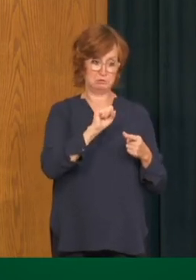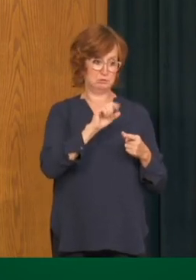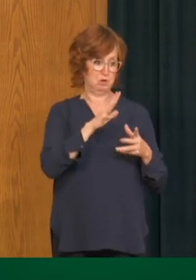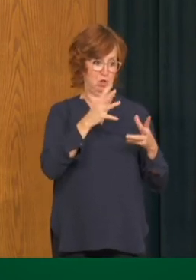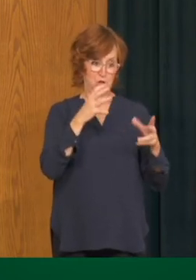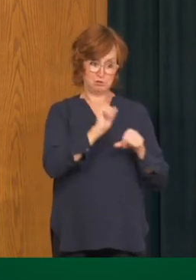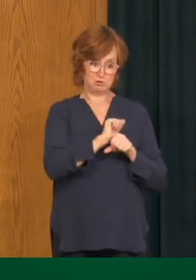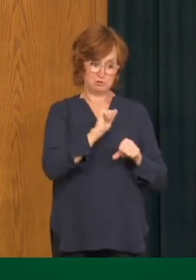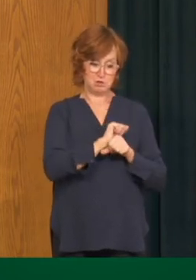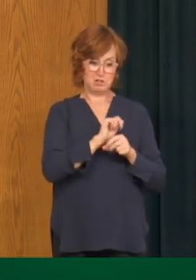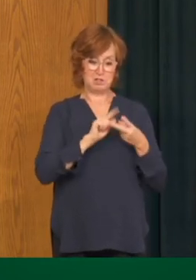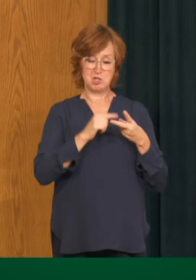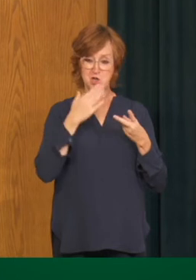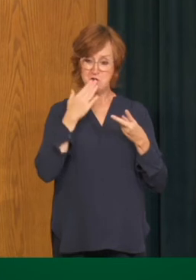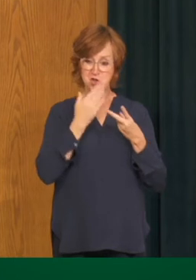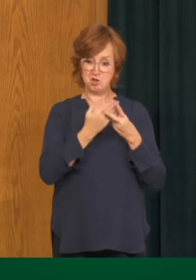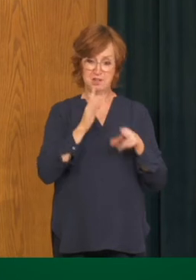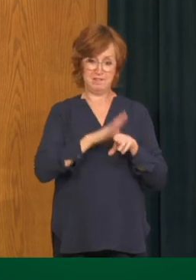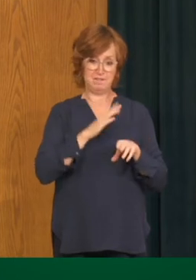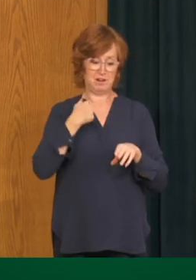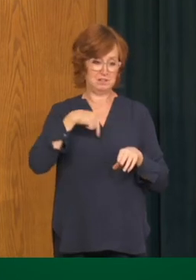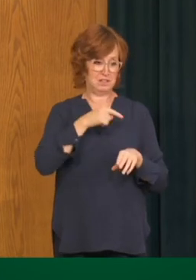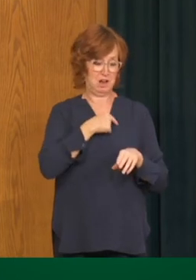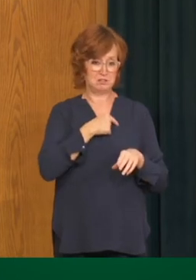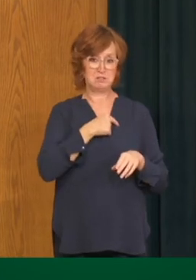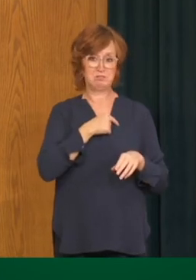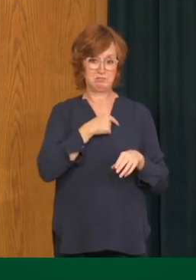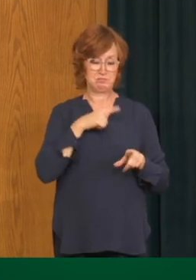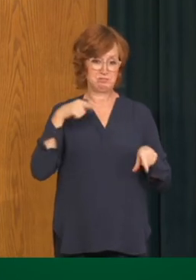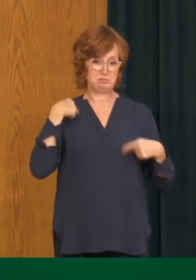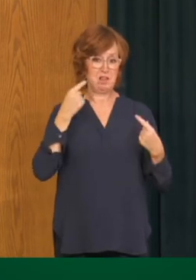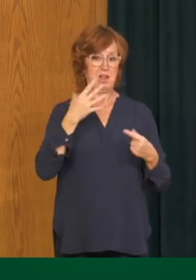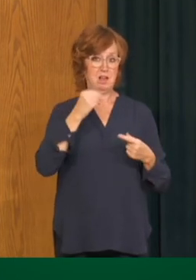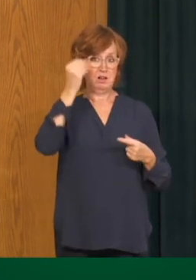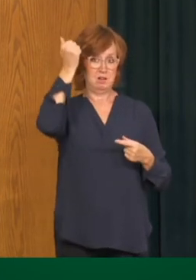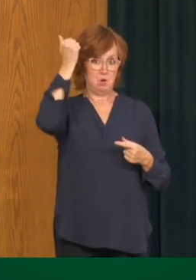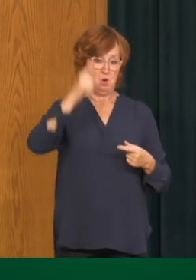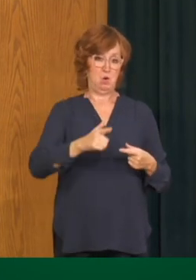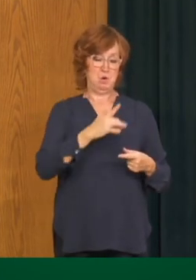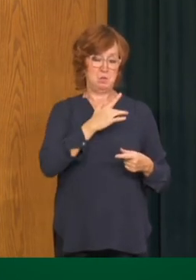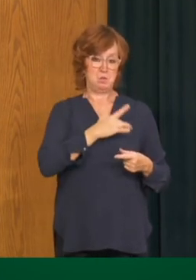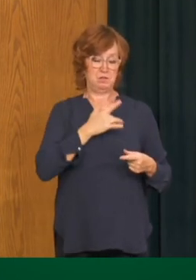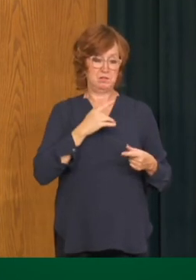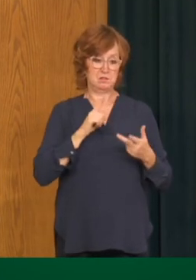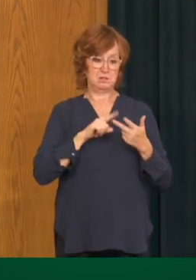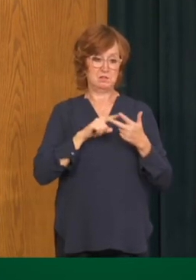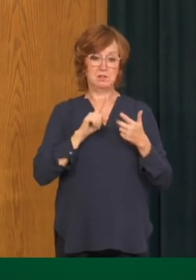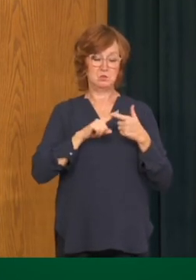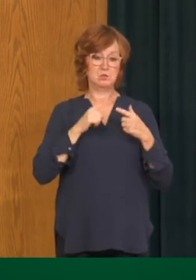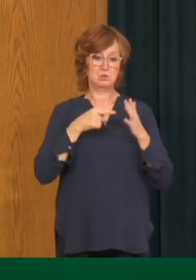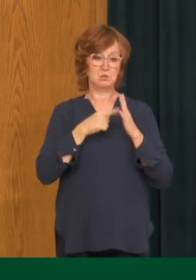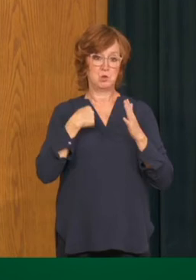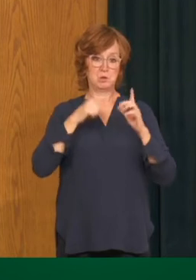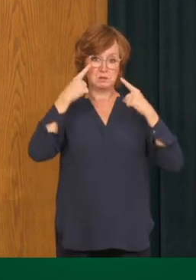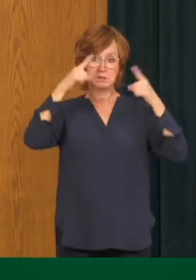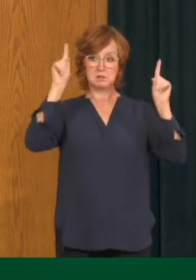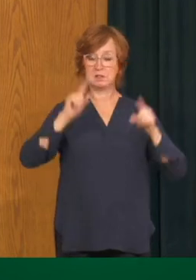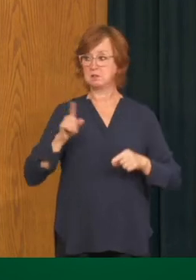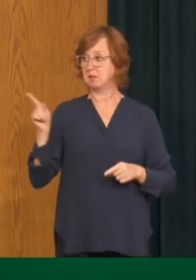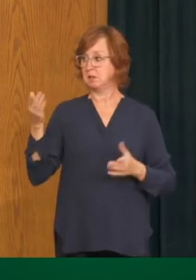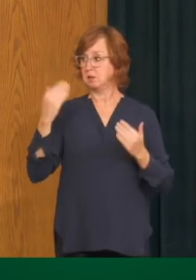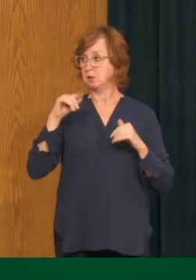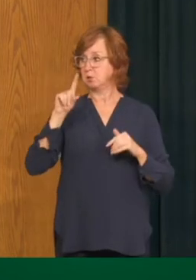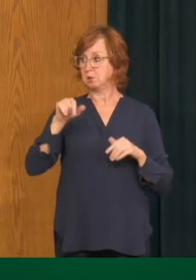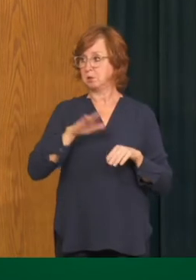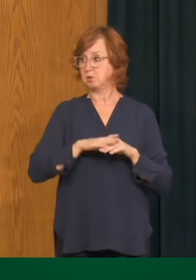sound advice that he has provided the people of this province and the collective success that it is providing us. We'll